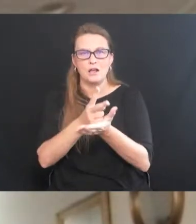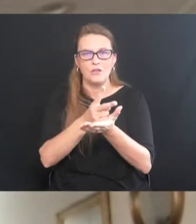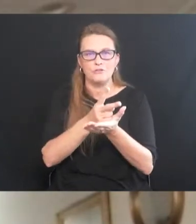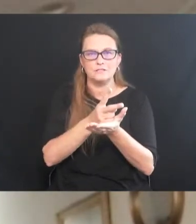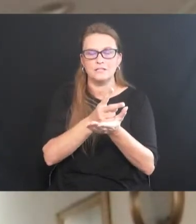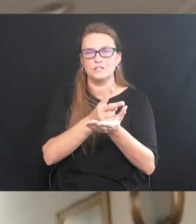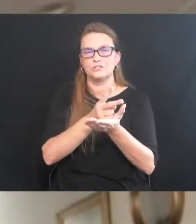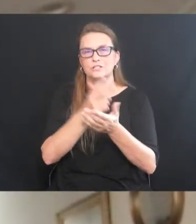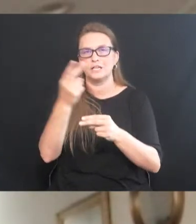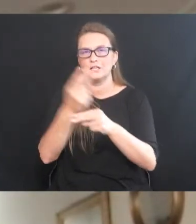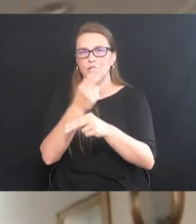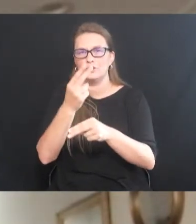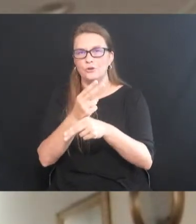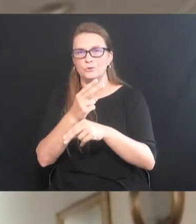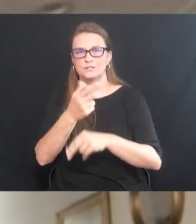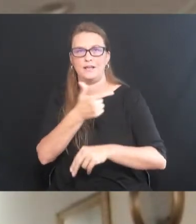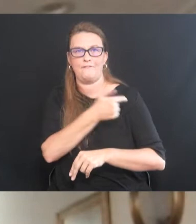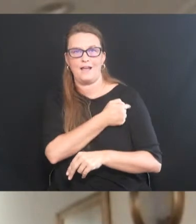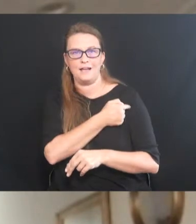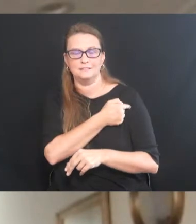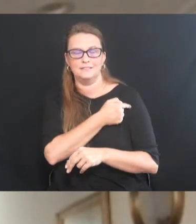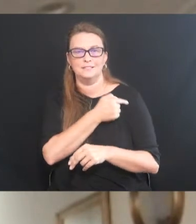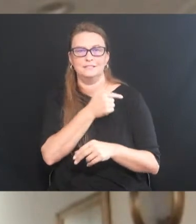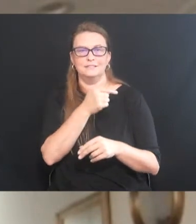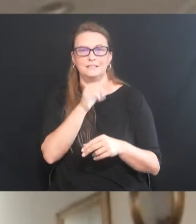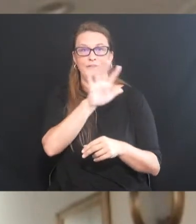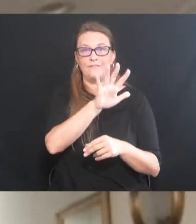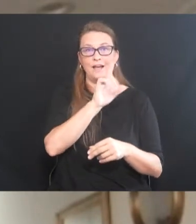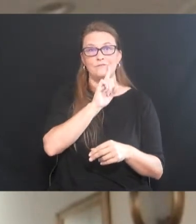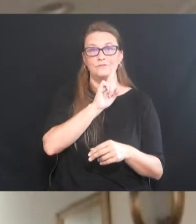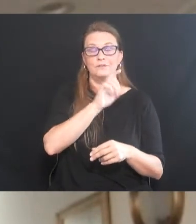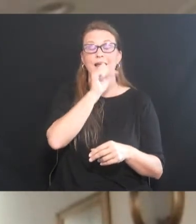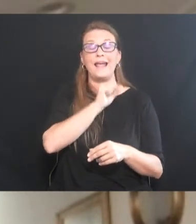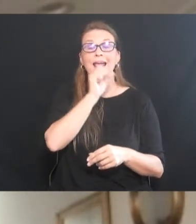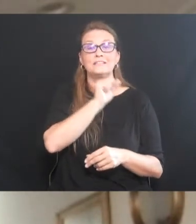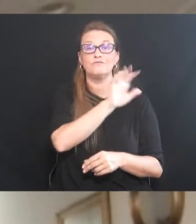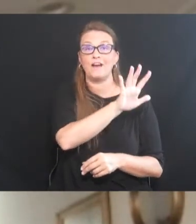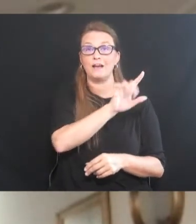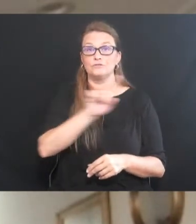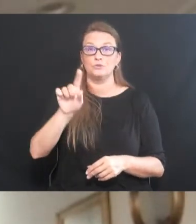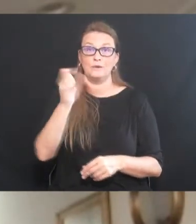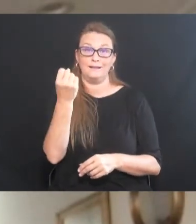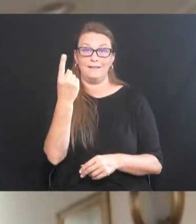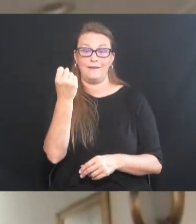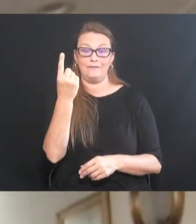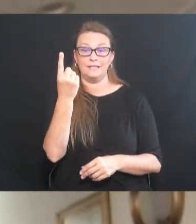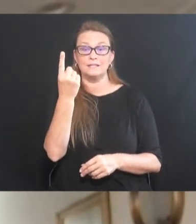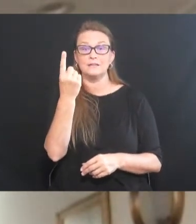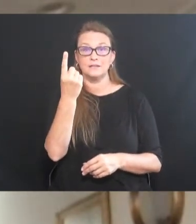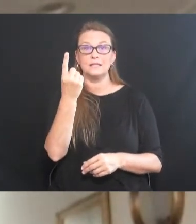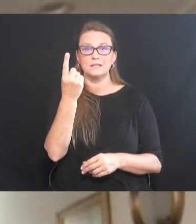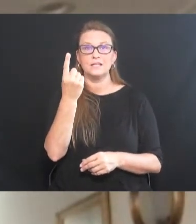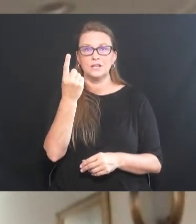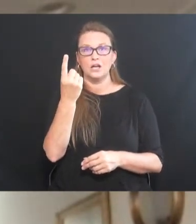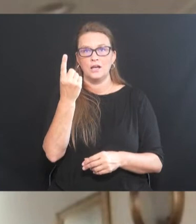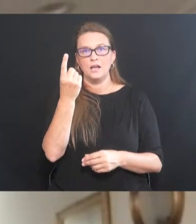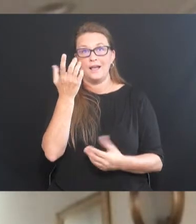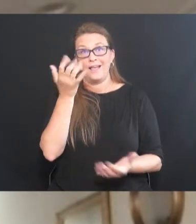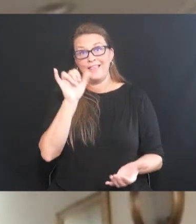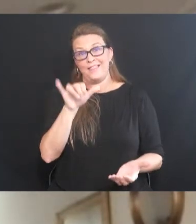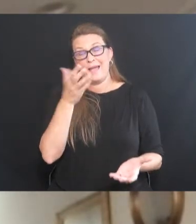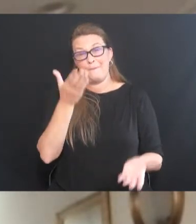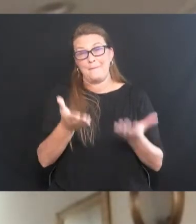of vaccines in 5 to 11-year-olds. And again, as we talked about, that will likely be a different